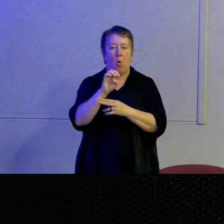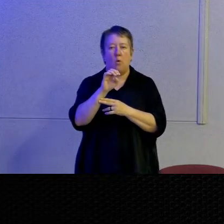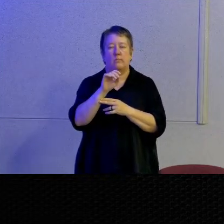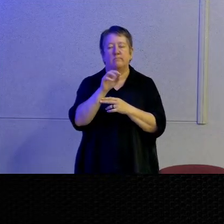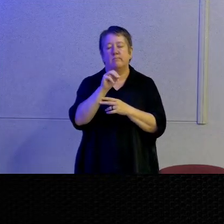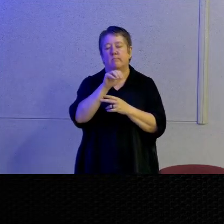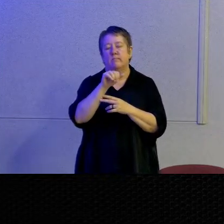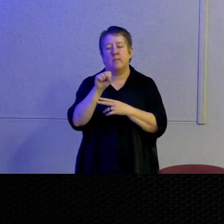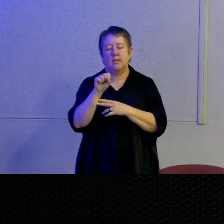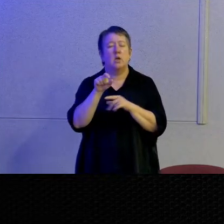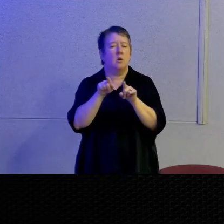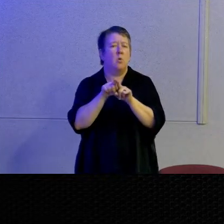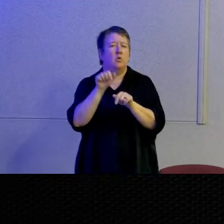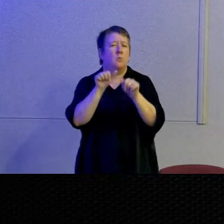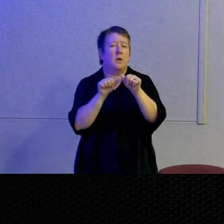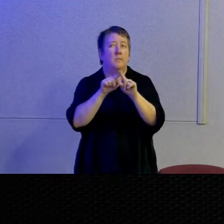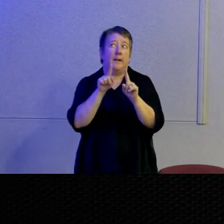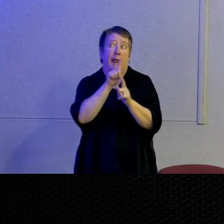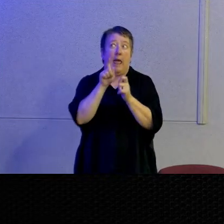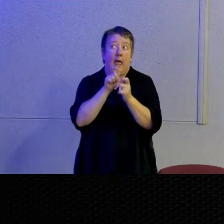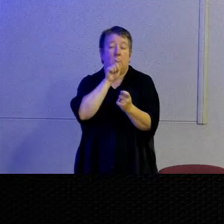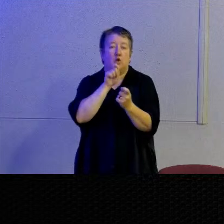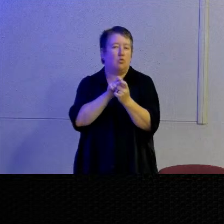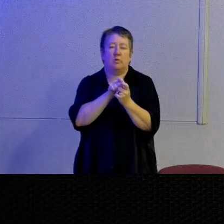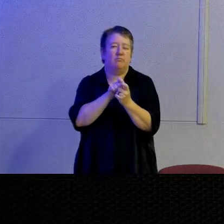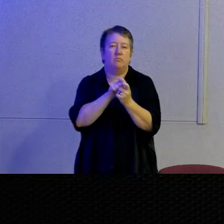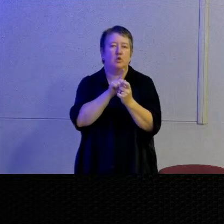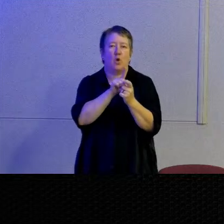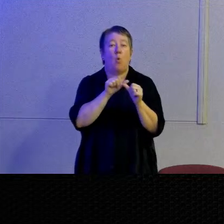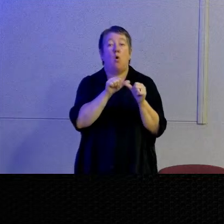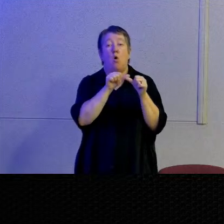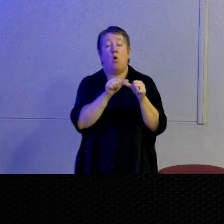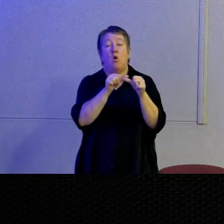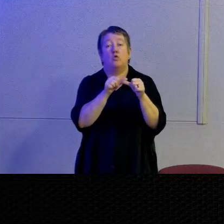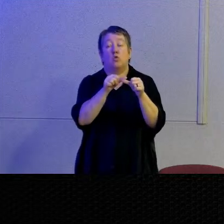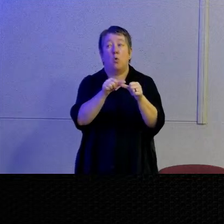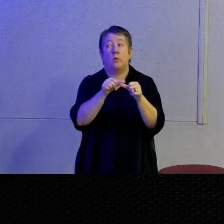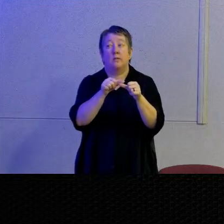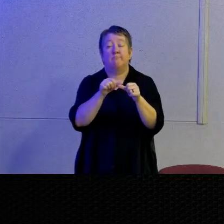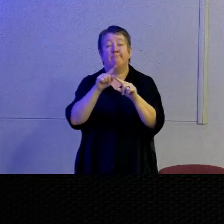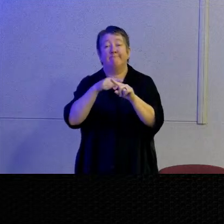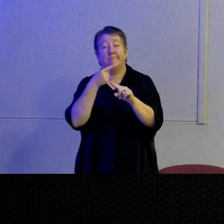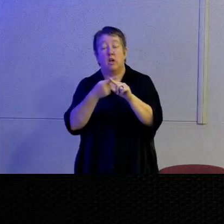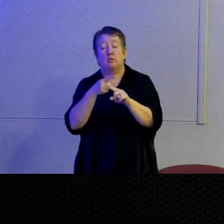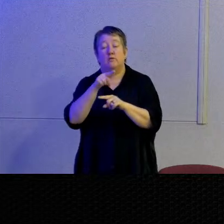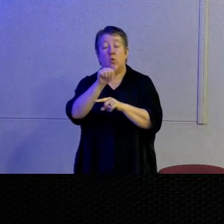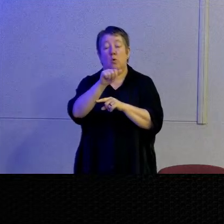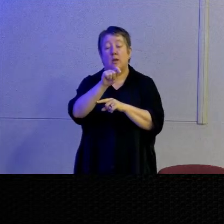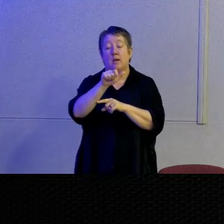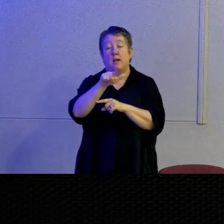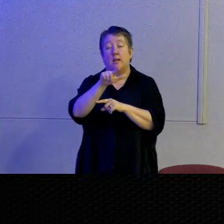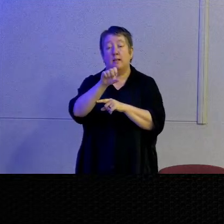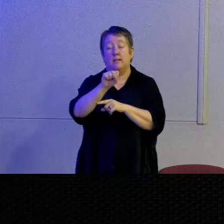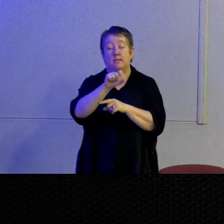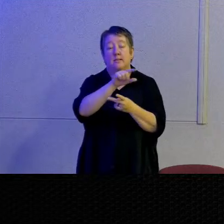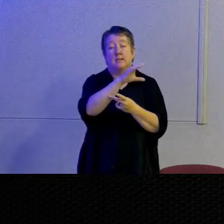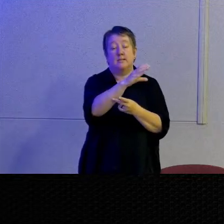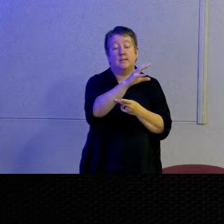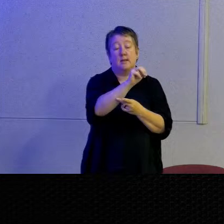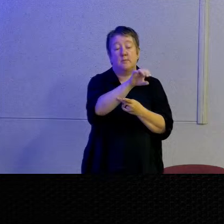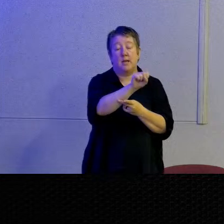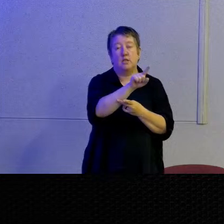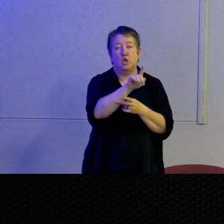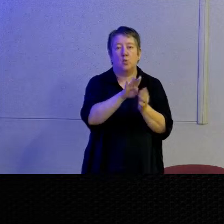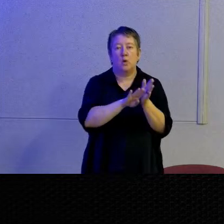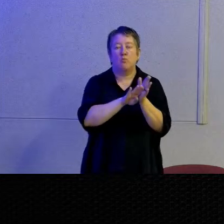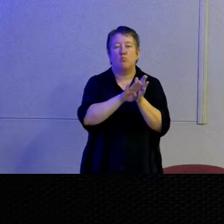so accurately. And so an ongoing task for ATLAS and CMS is to improve, in particular,